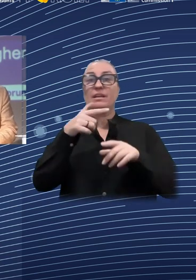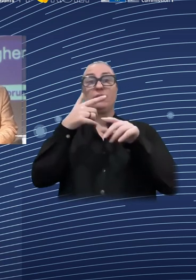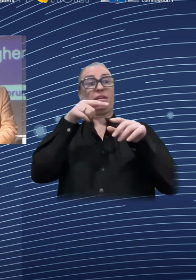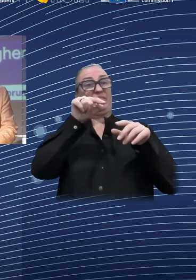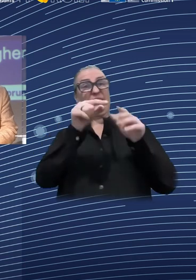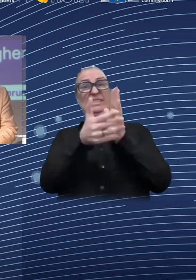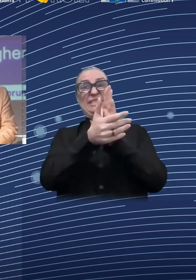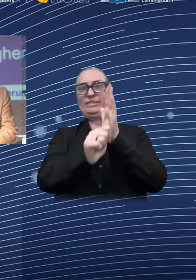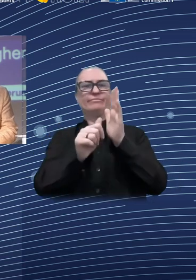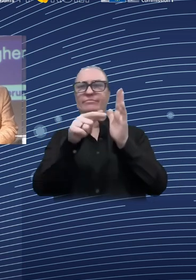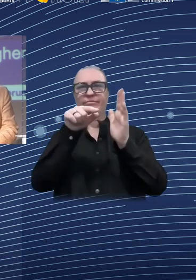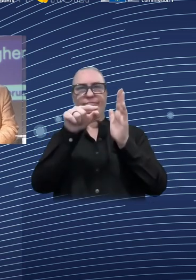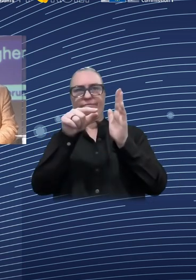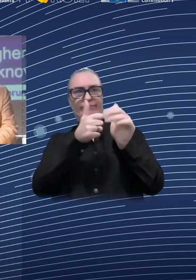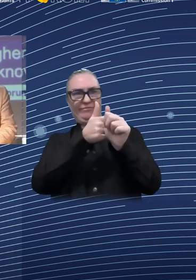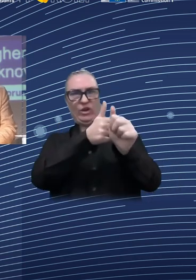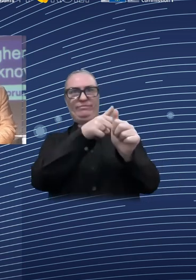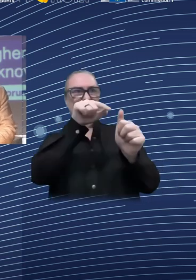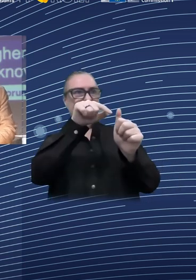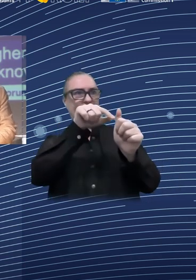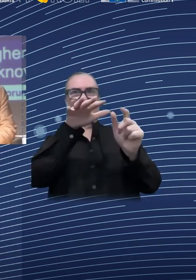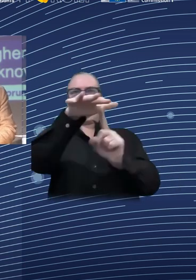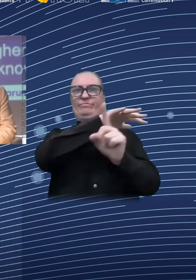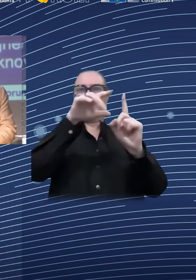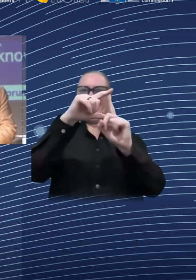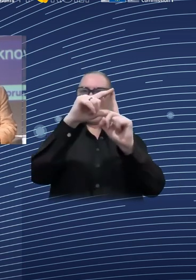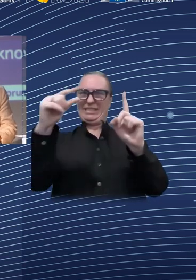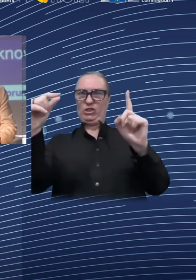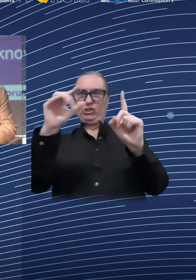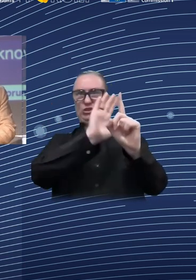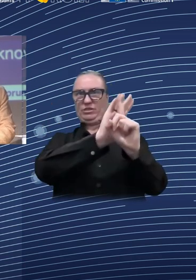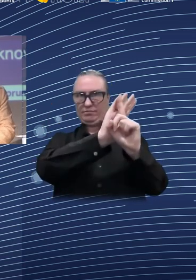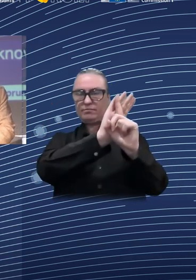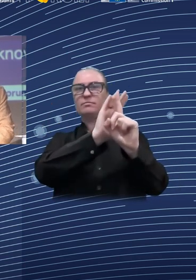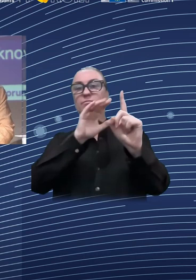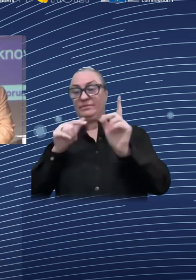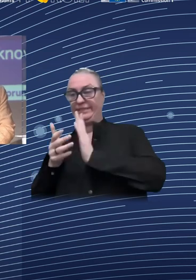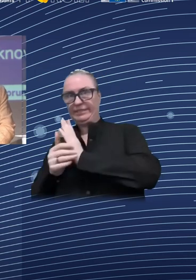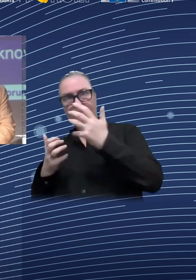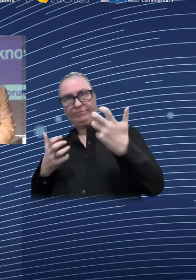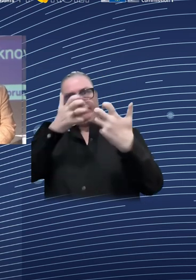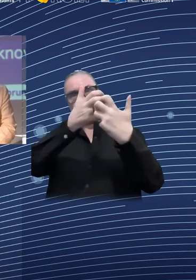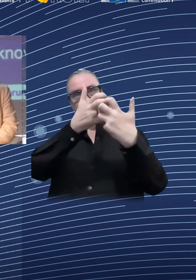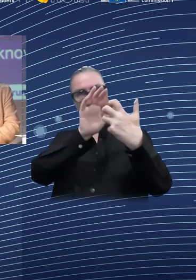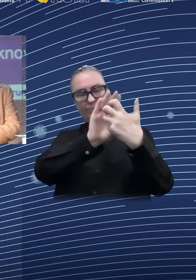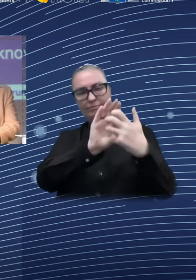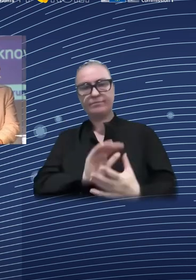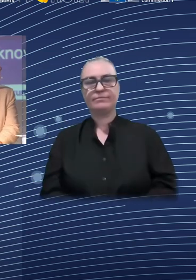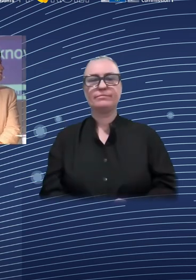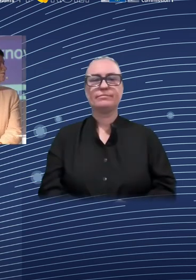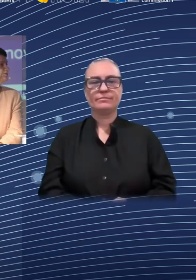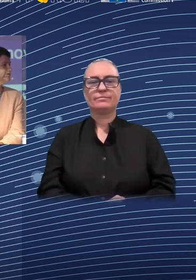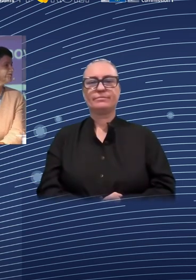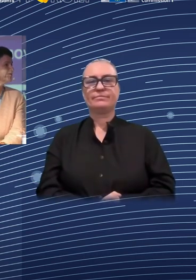to implement the technologies within their domains. And have you seen from